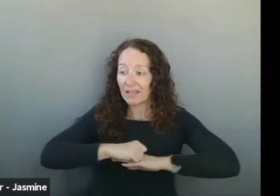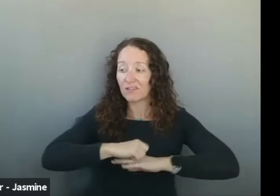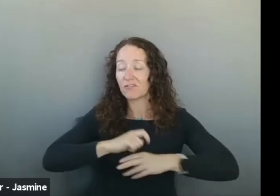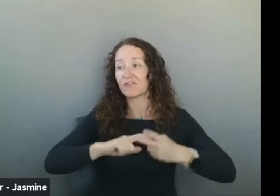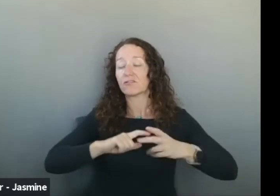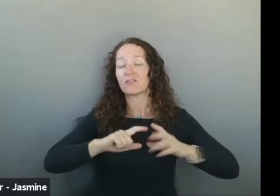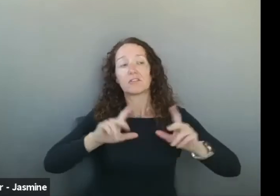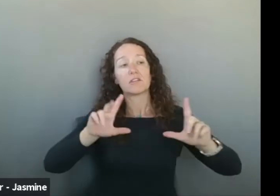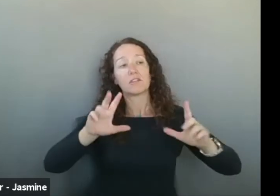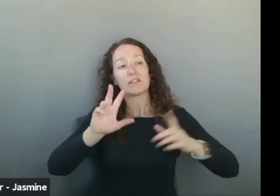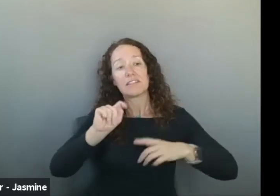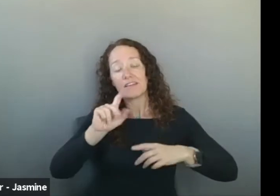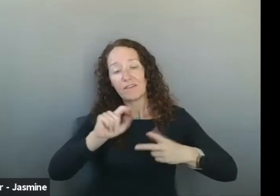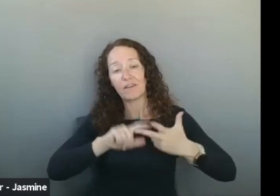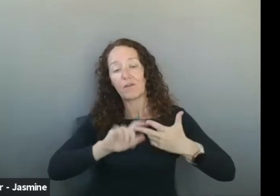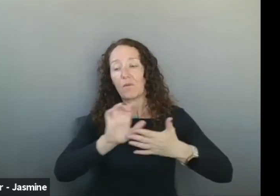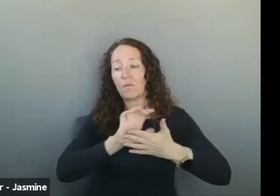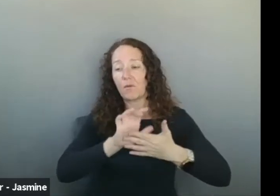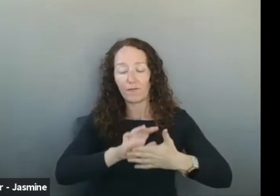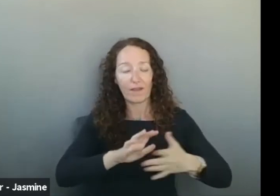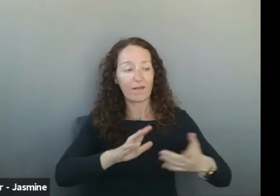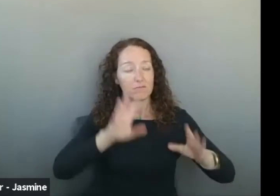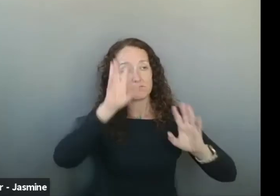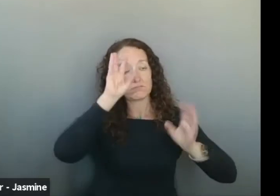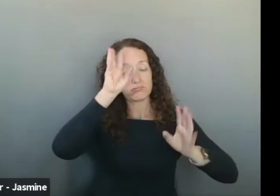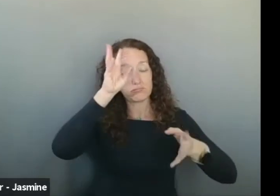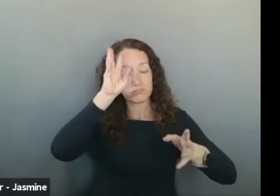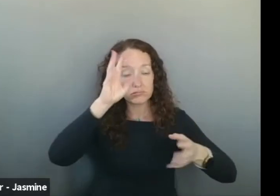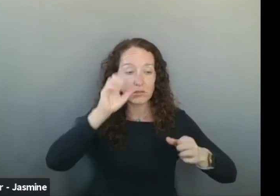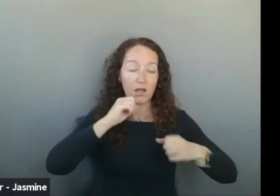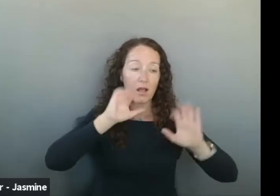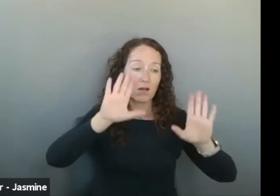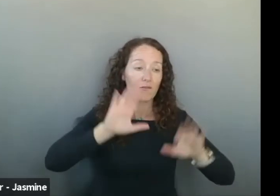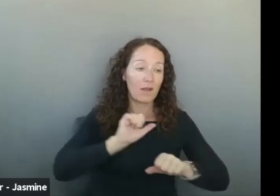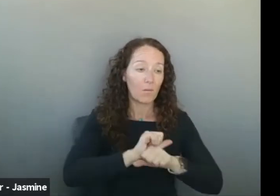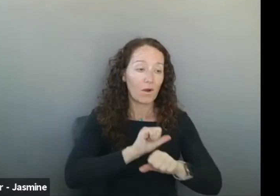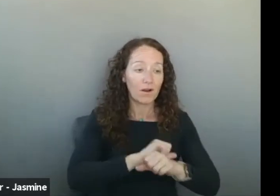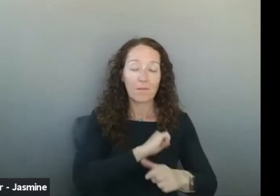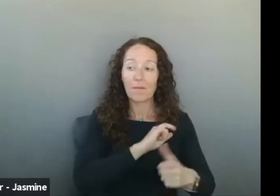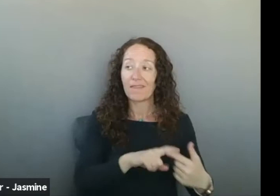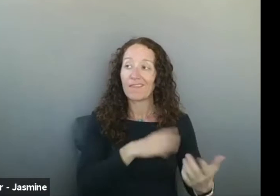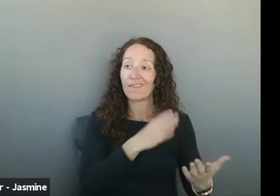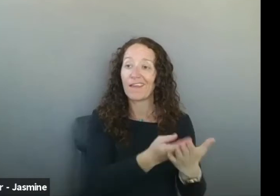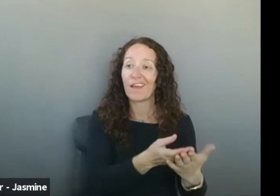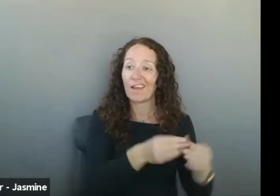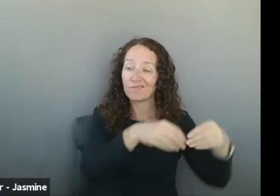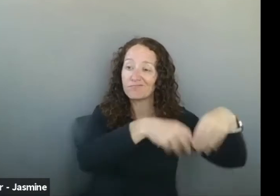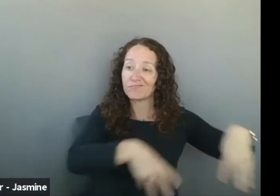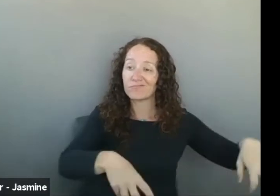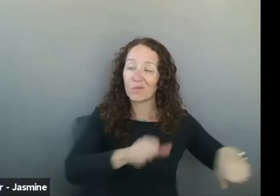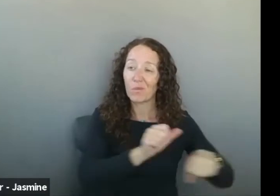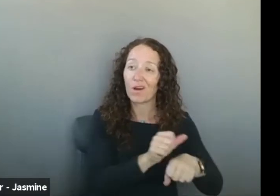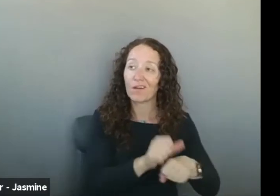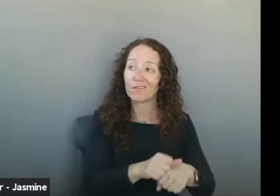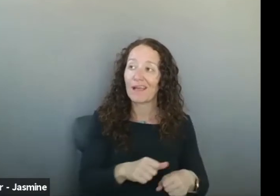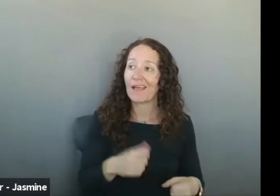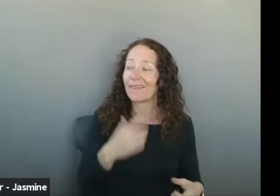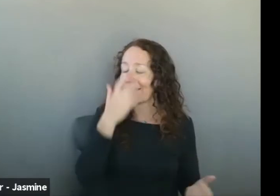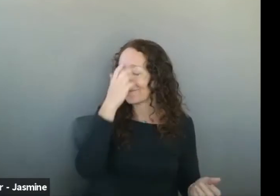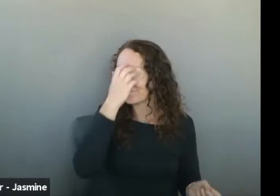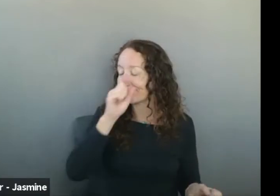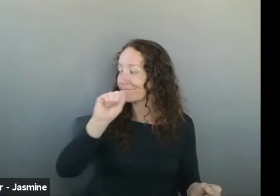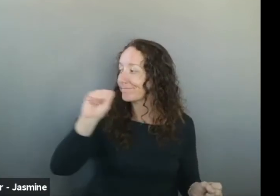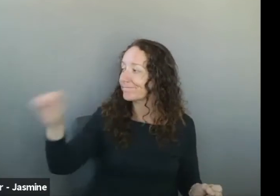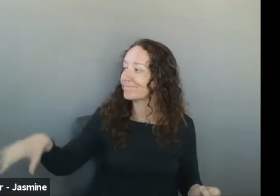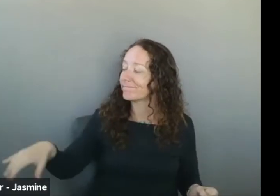aren't we using the same creativity with the structure that we work in? And thinking about white supremacy and how it